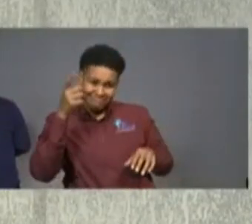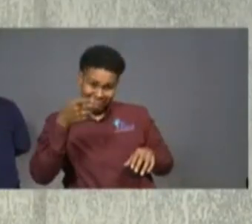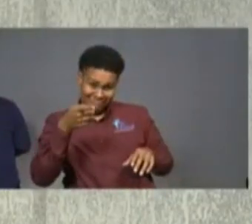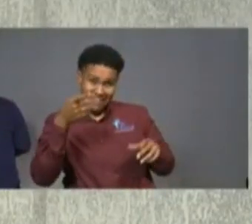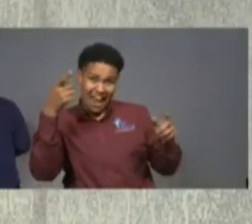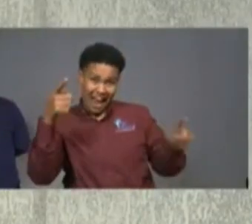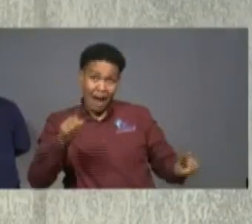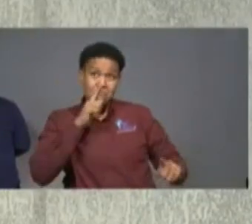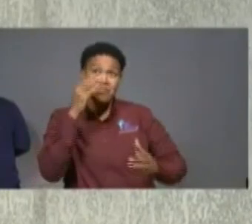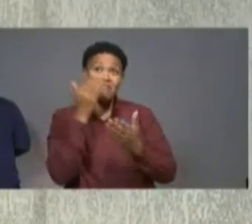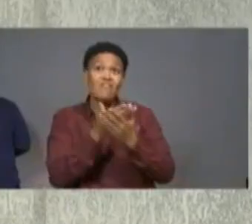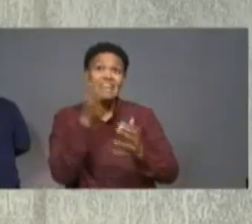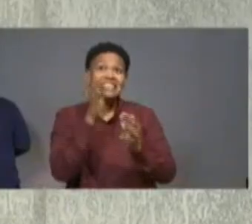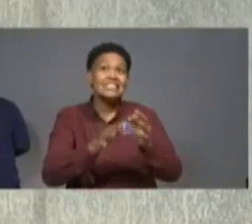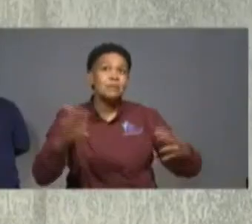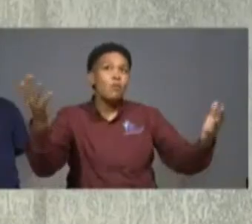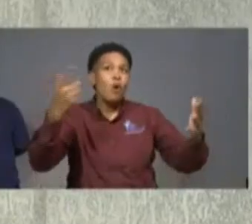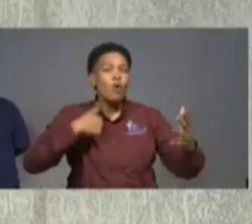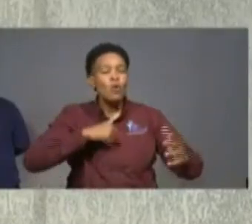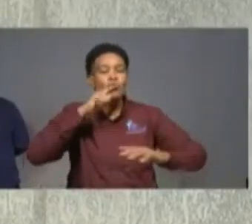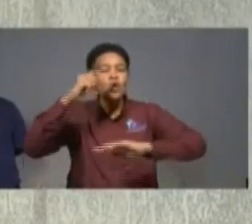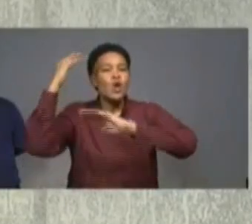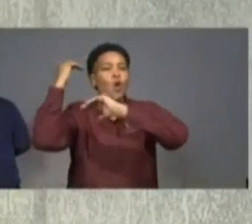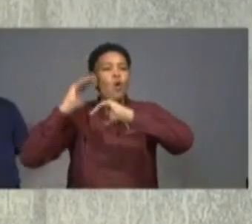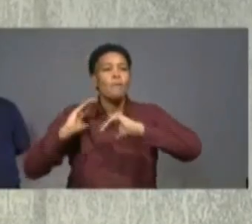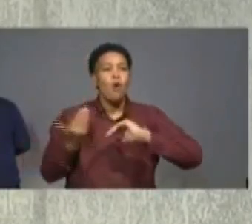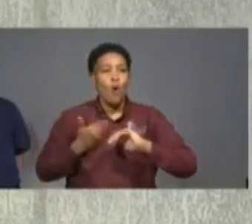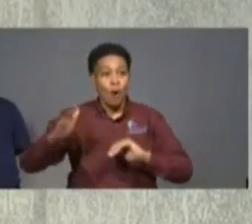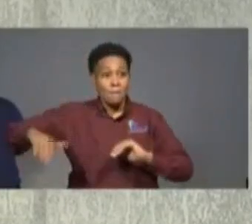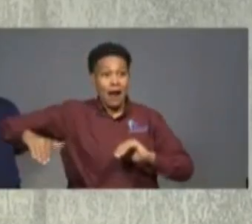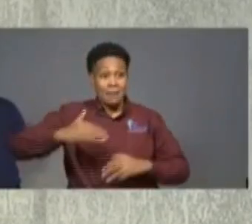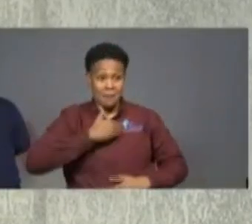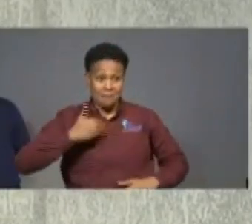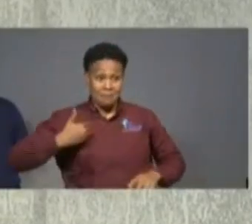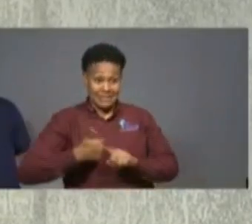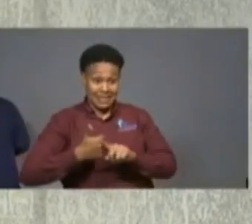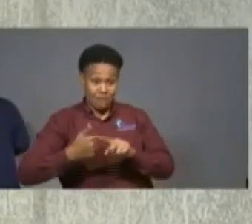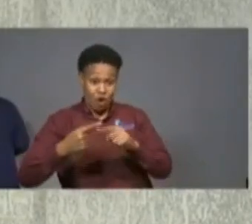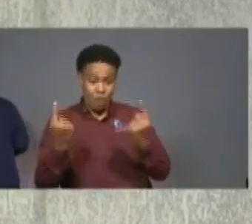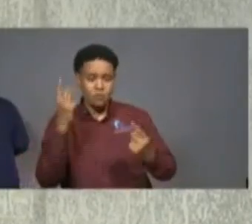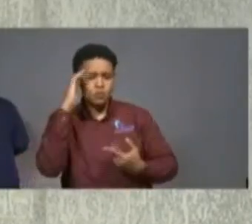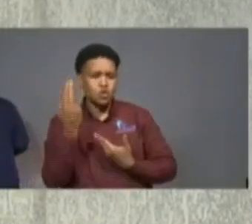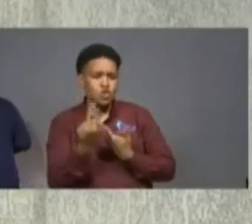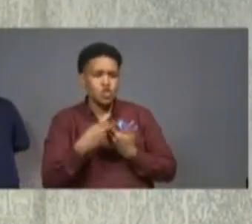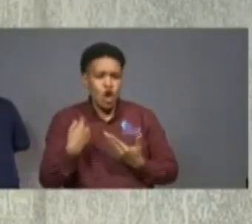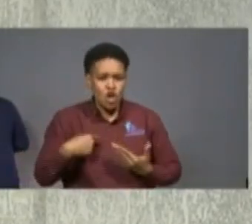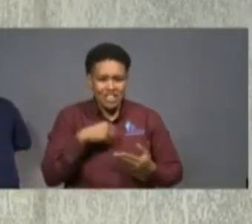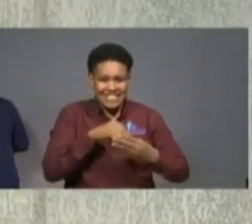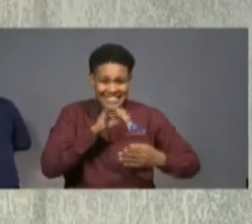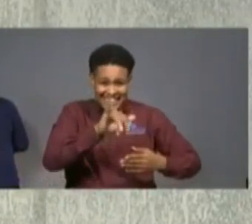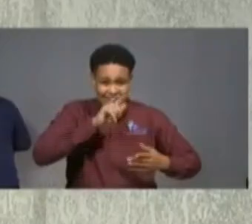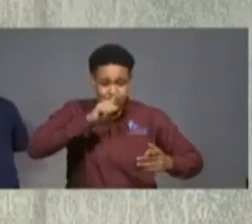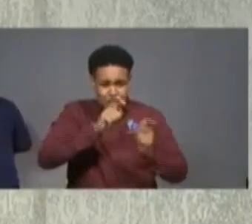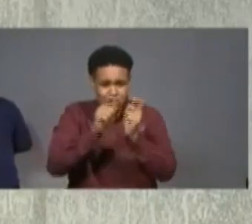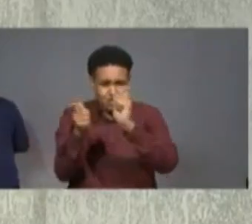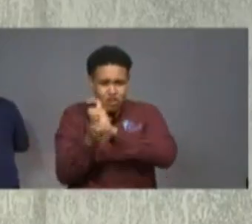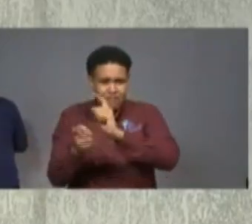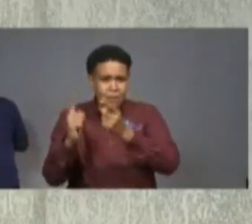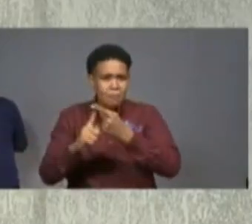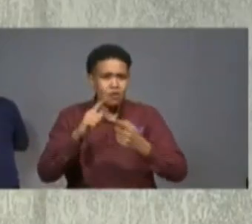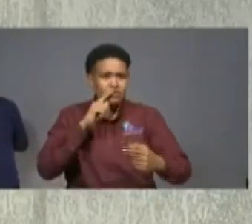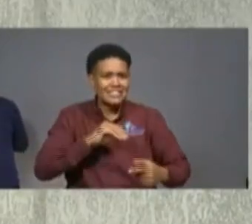this. We hoped that our parliamentary colleagues opposite would have joined us in that transformative and visionary